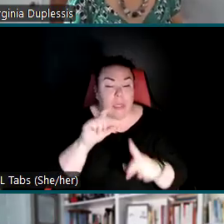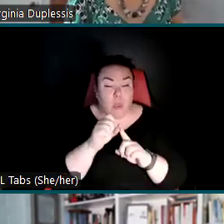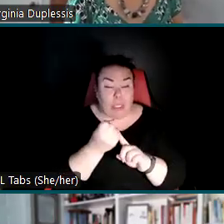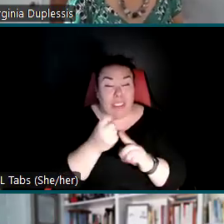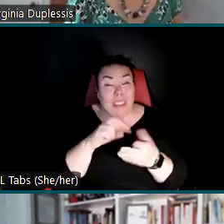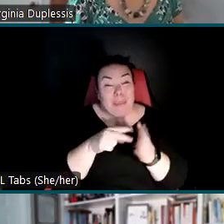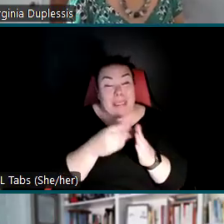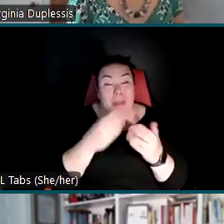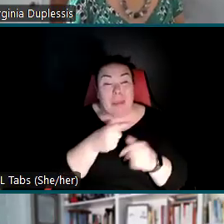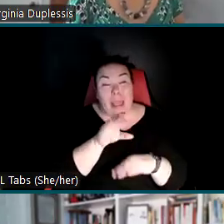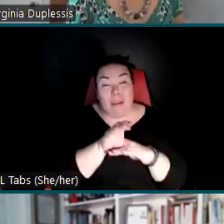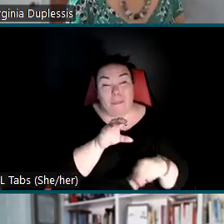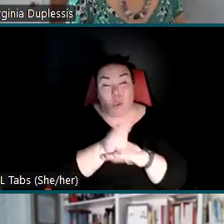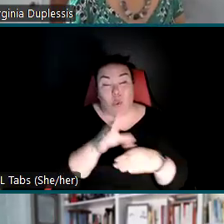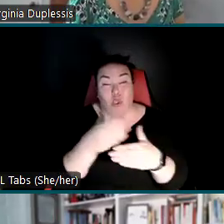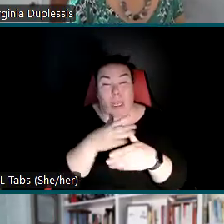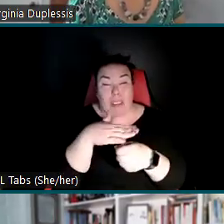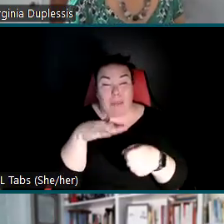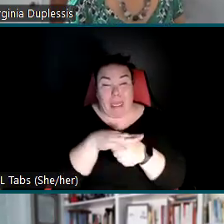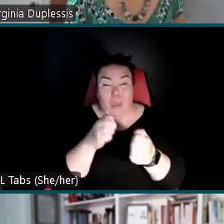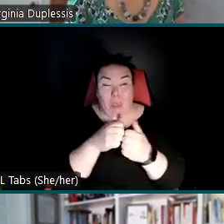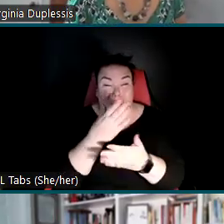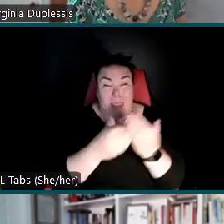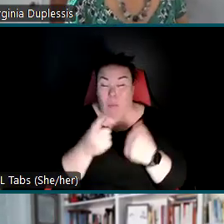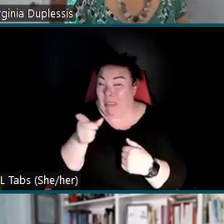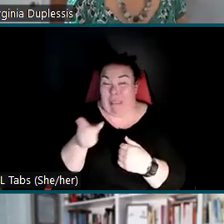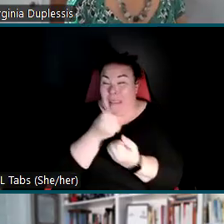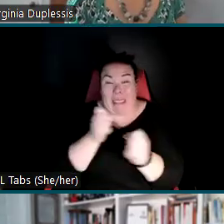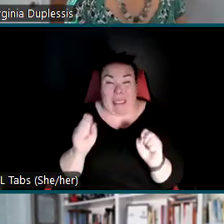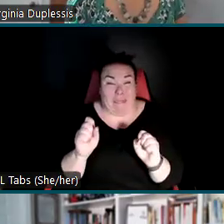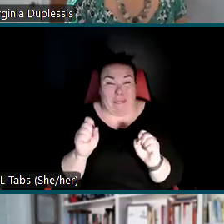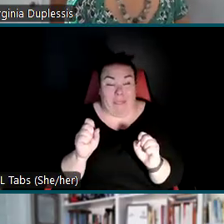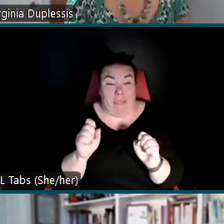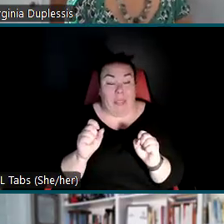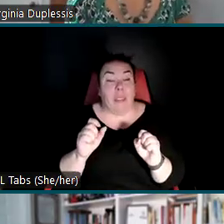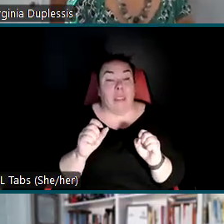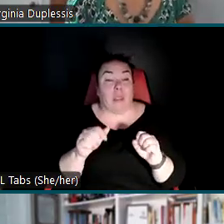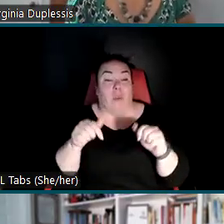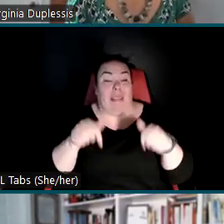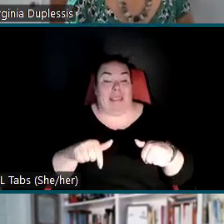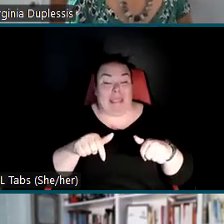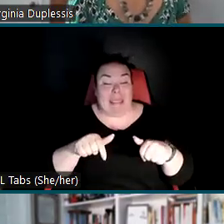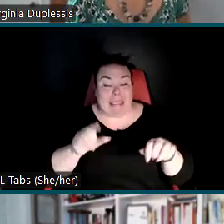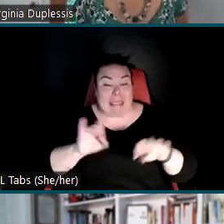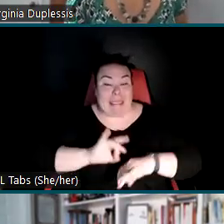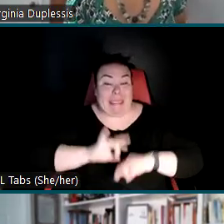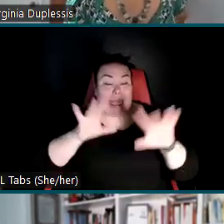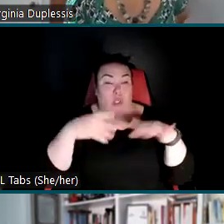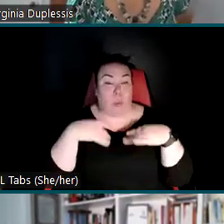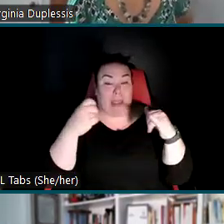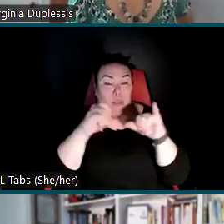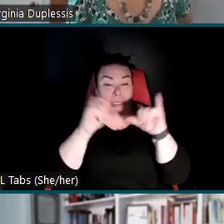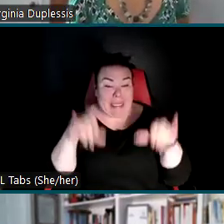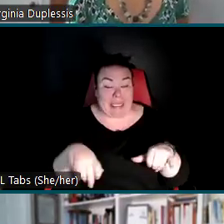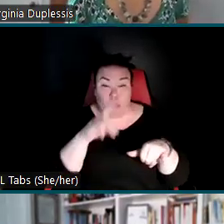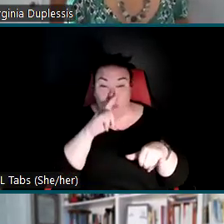unsafe. And our disaster recovery system in this country is really based on property loss. So